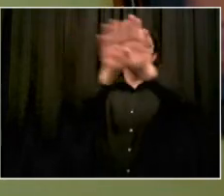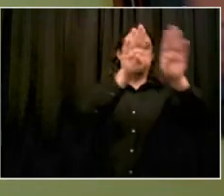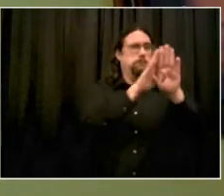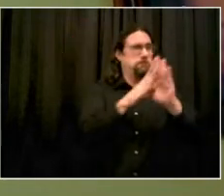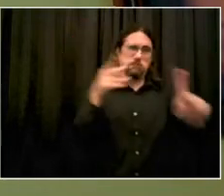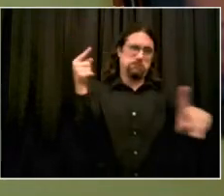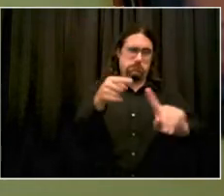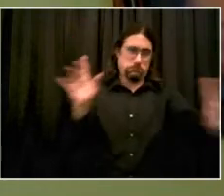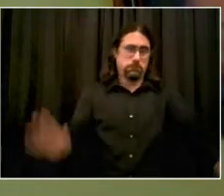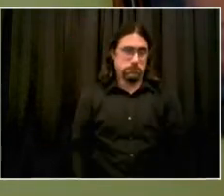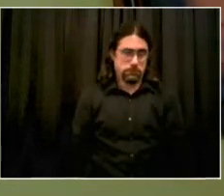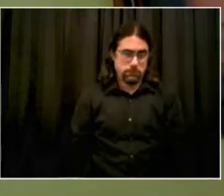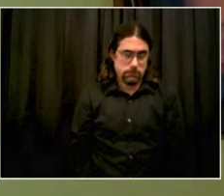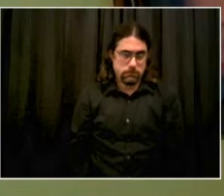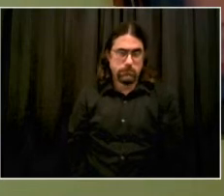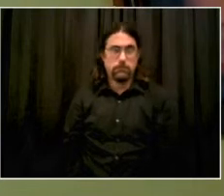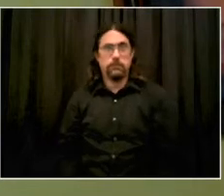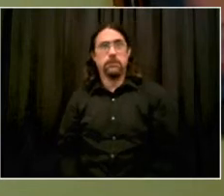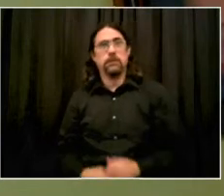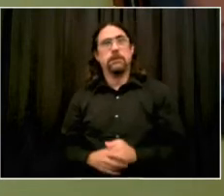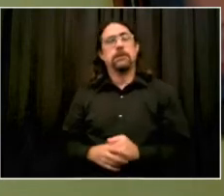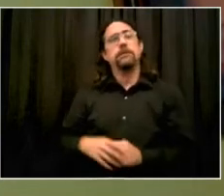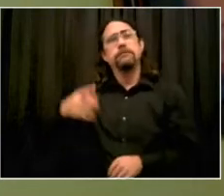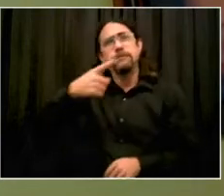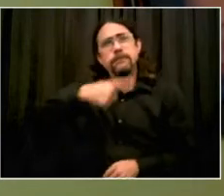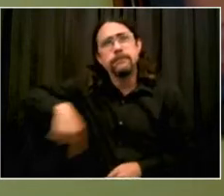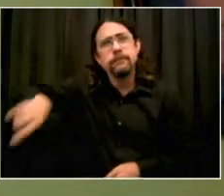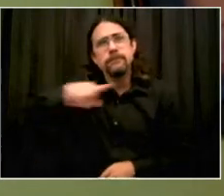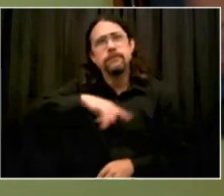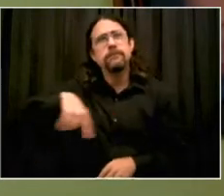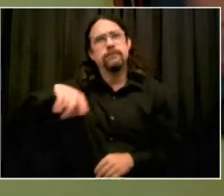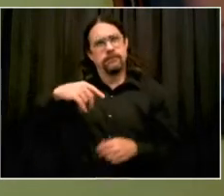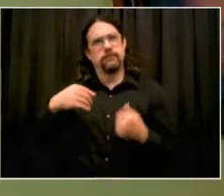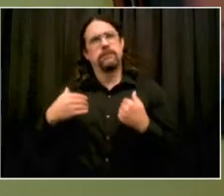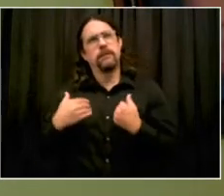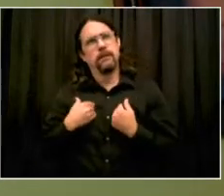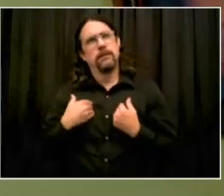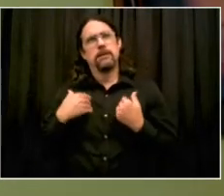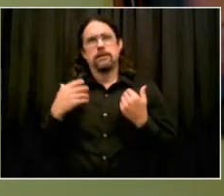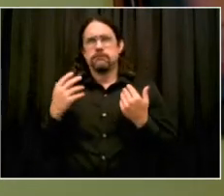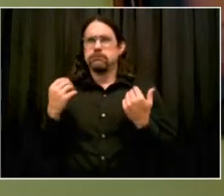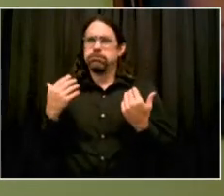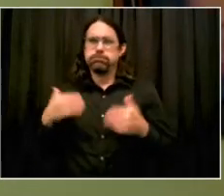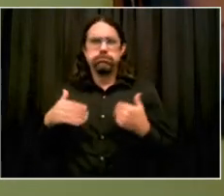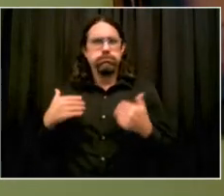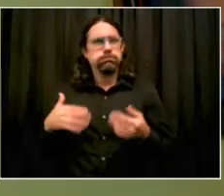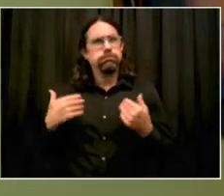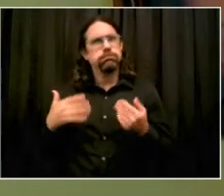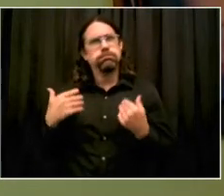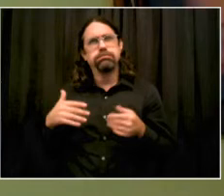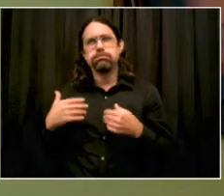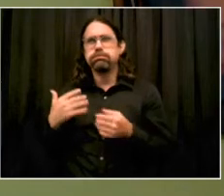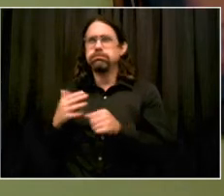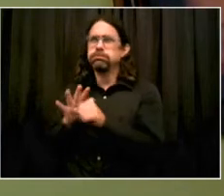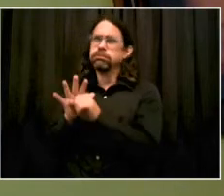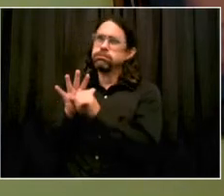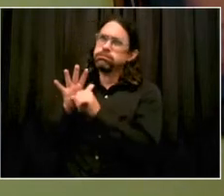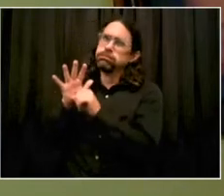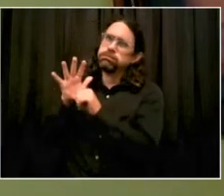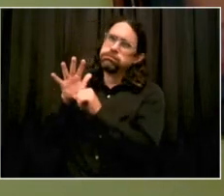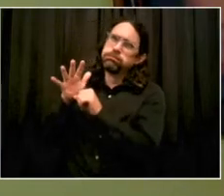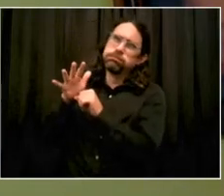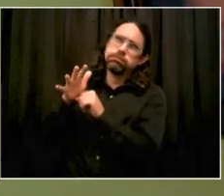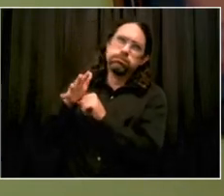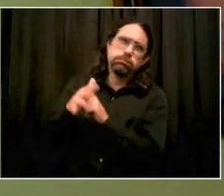is that we actually have the most extensive testing program anywhere in the United States. Between 30 to 40,000 New Yorkers are being tested every